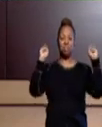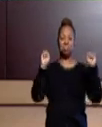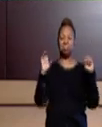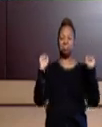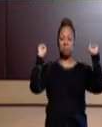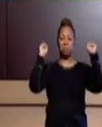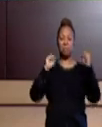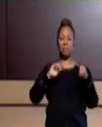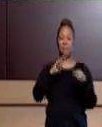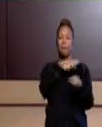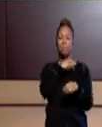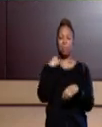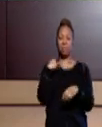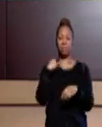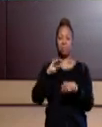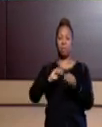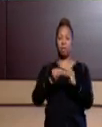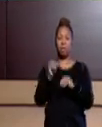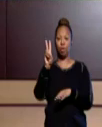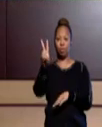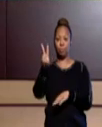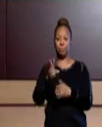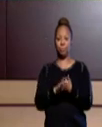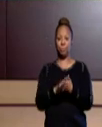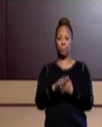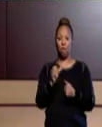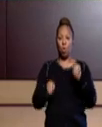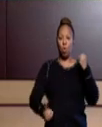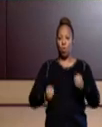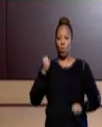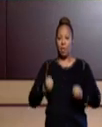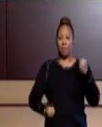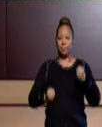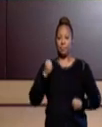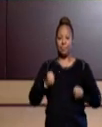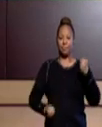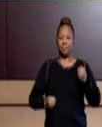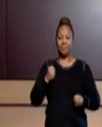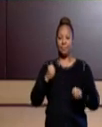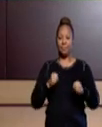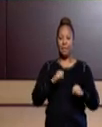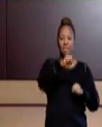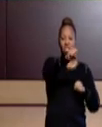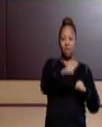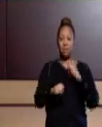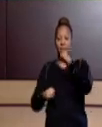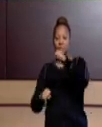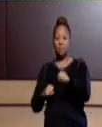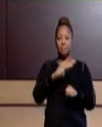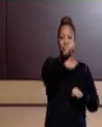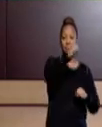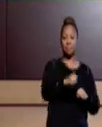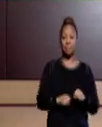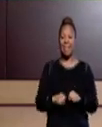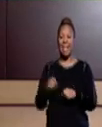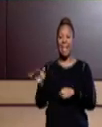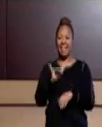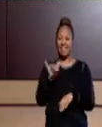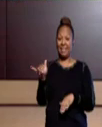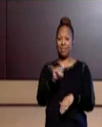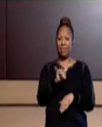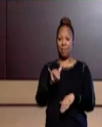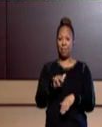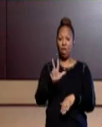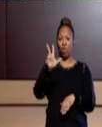membership, you can do that. Number two, running in place and jog punches. Running in place and punch the air at the same time. Do